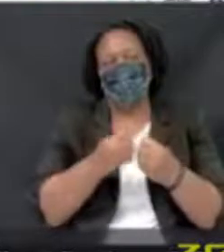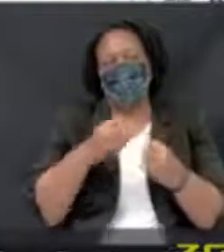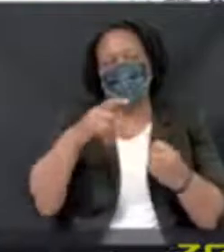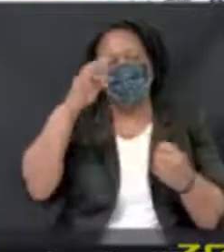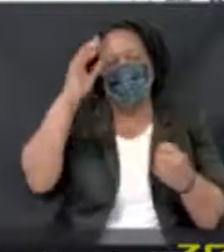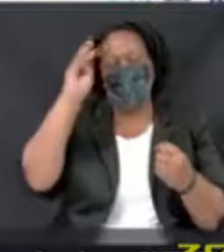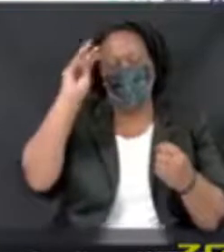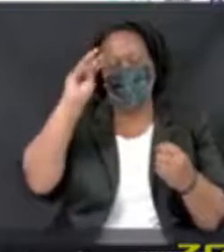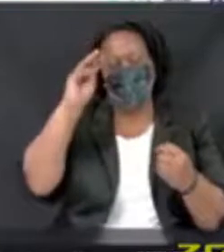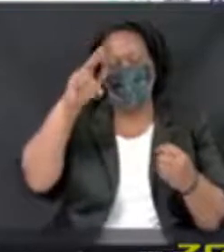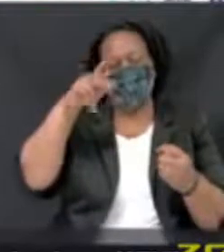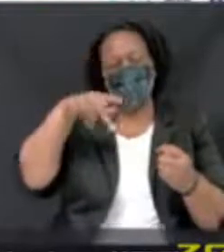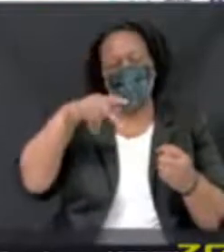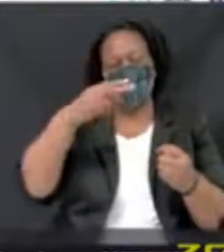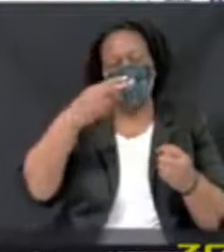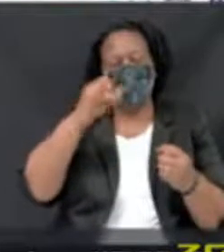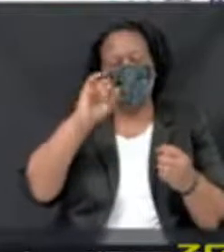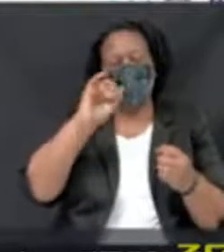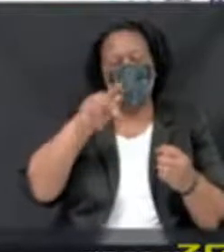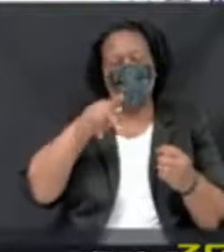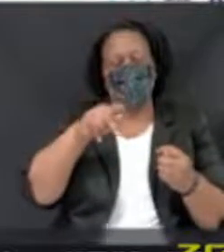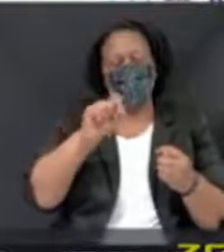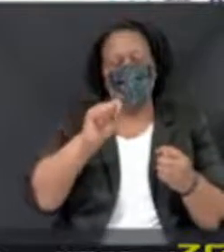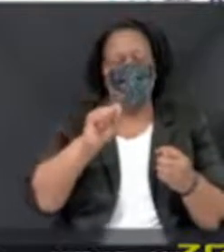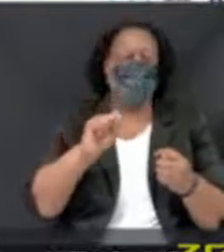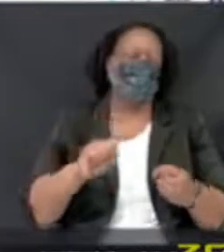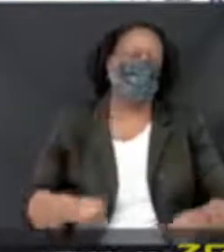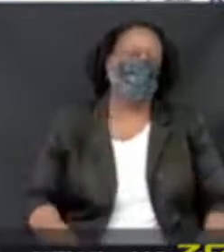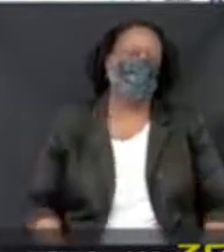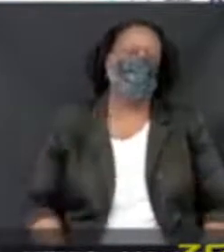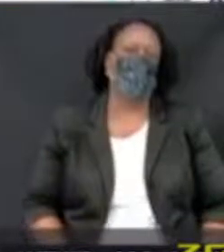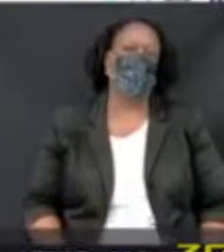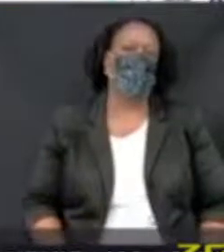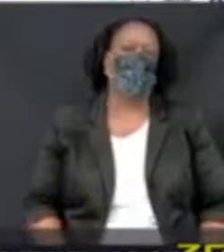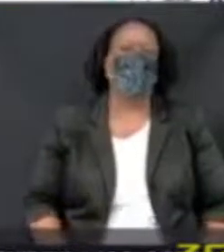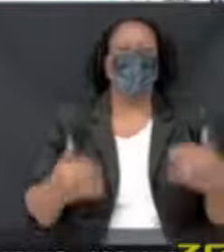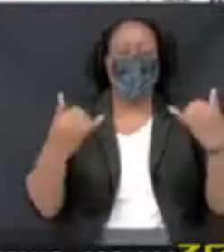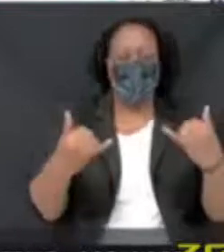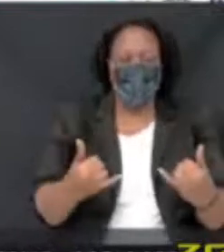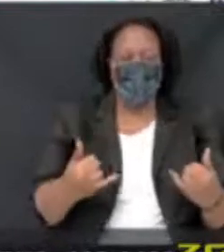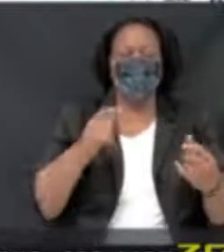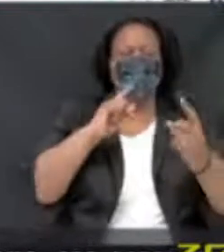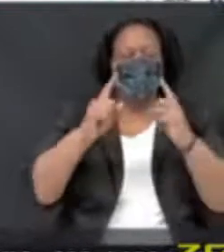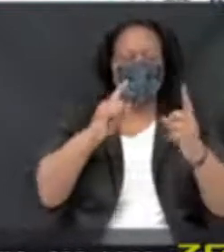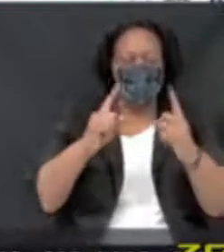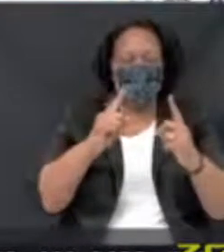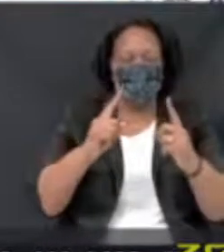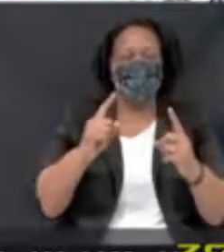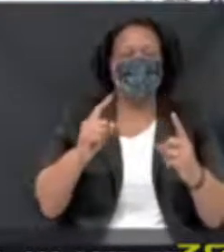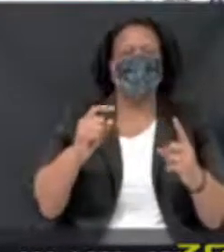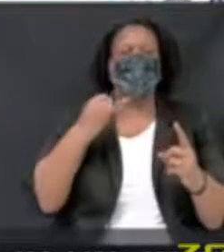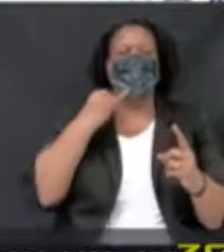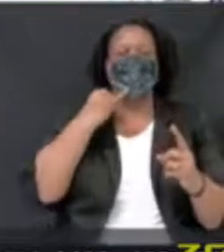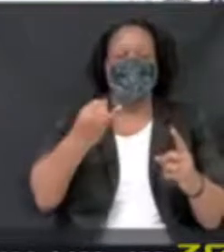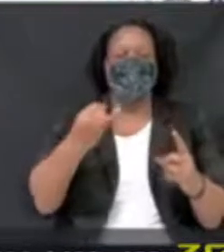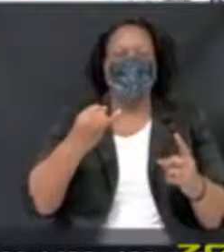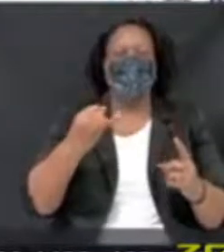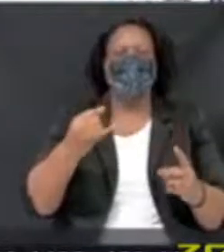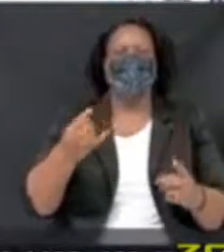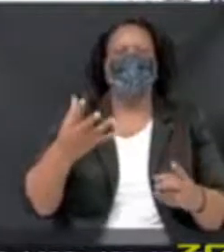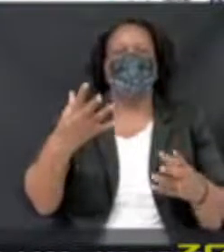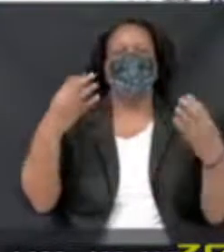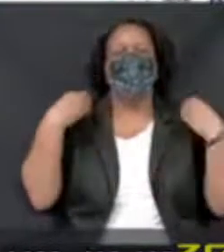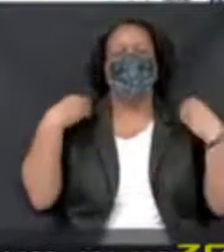Abdia Samuel, who is the chair of the National COVID-19 Task Force and the National Disaster